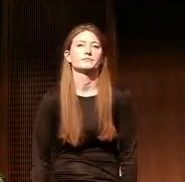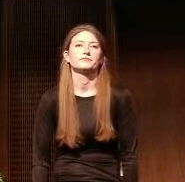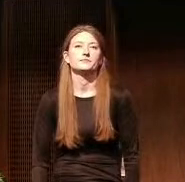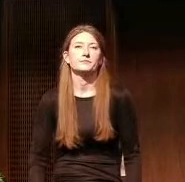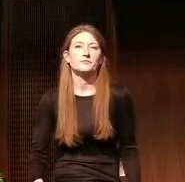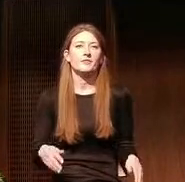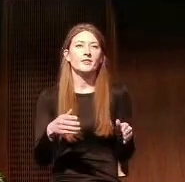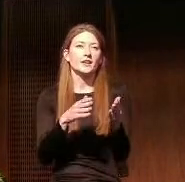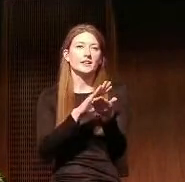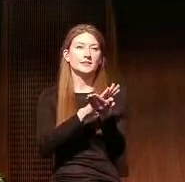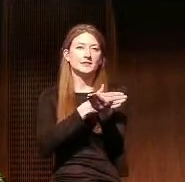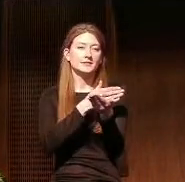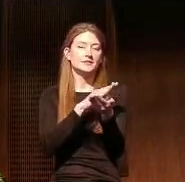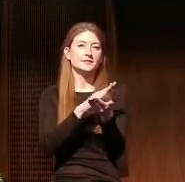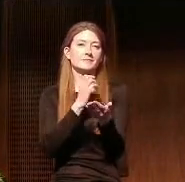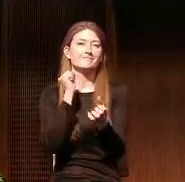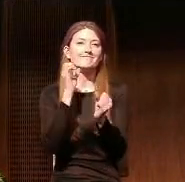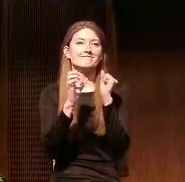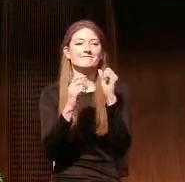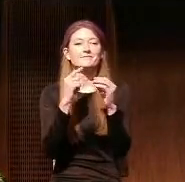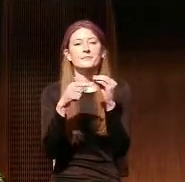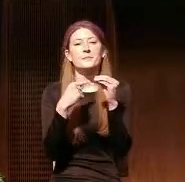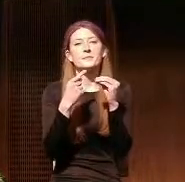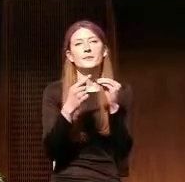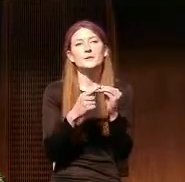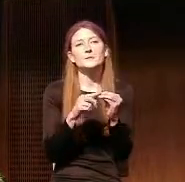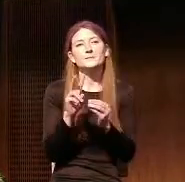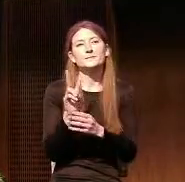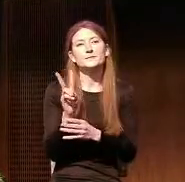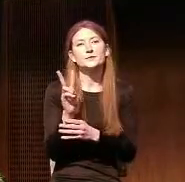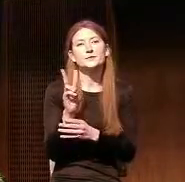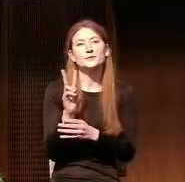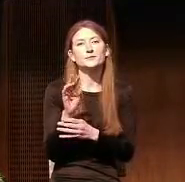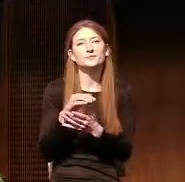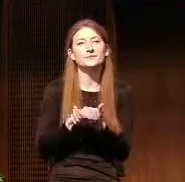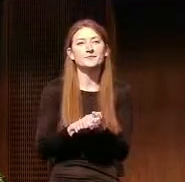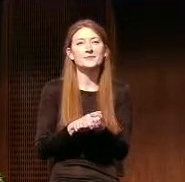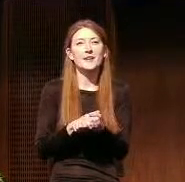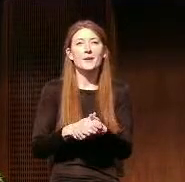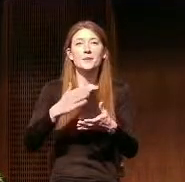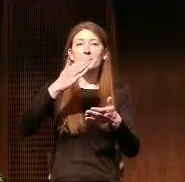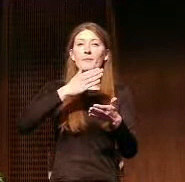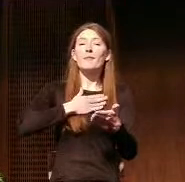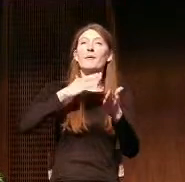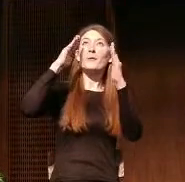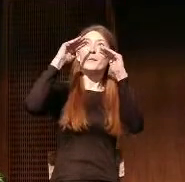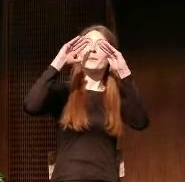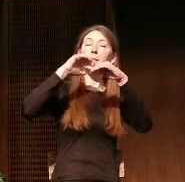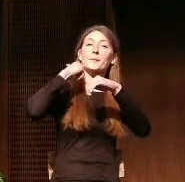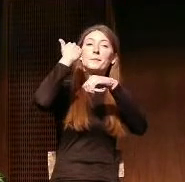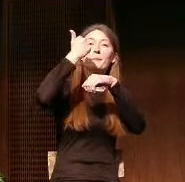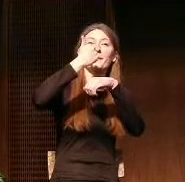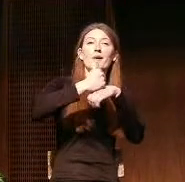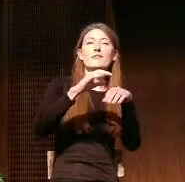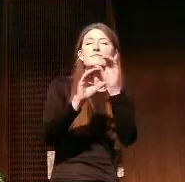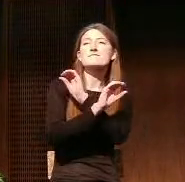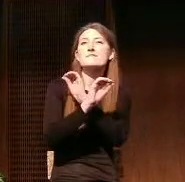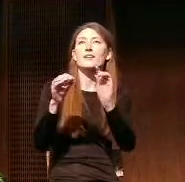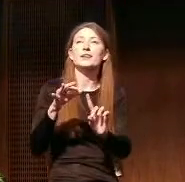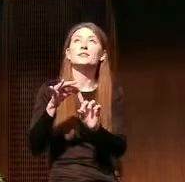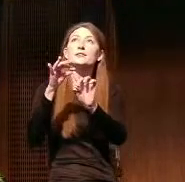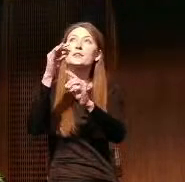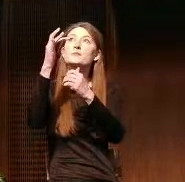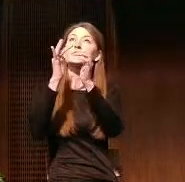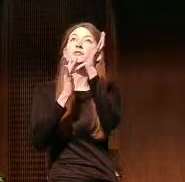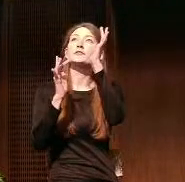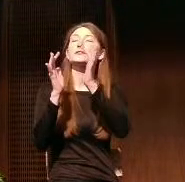Let's sing about Virgil's hope and our hope. My hope is built on nothing less than